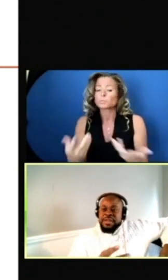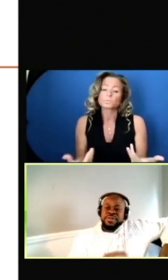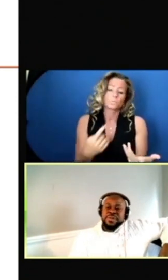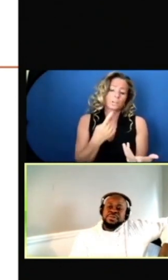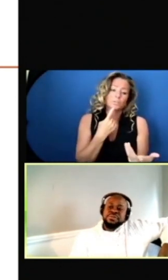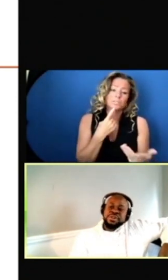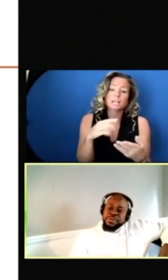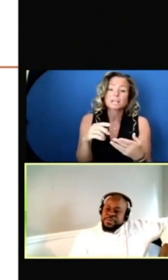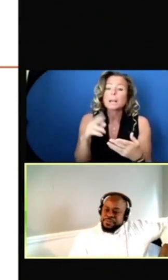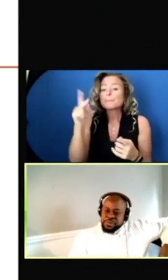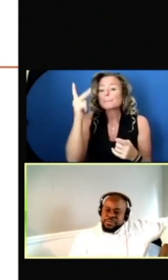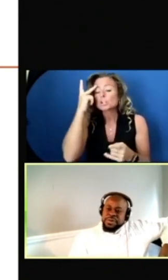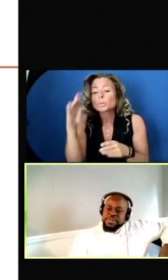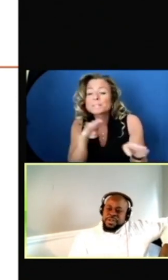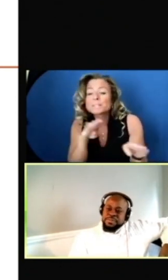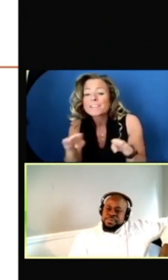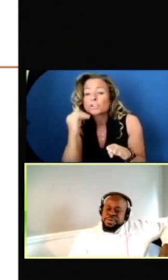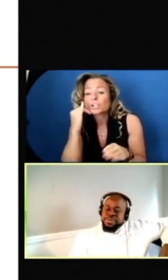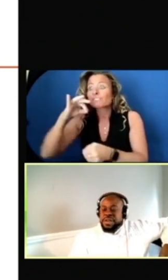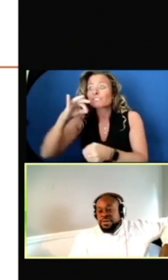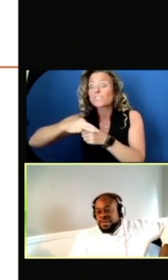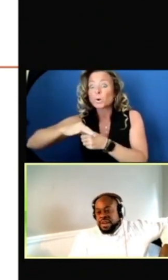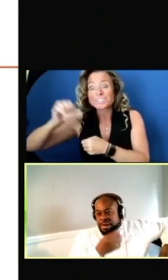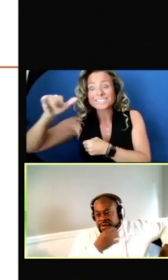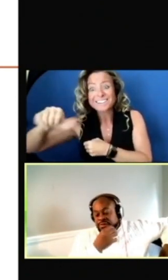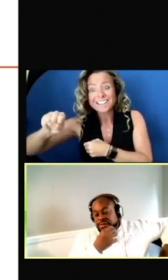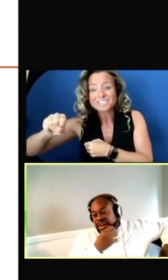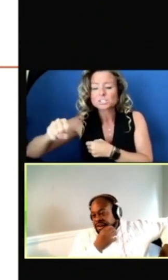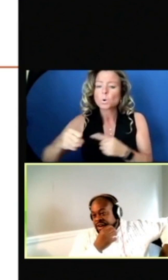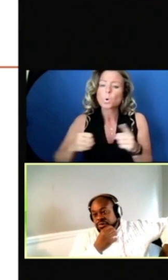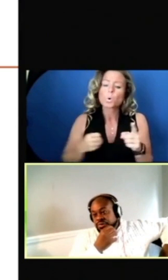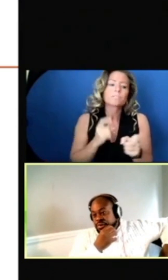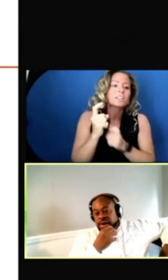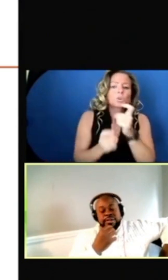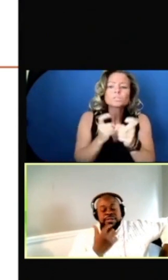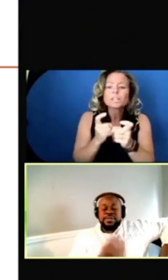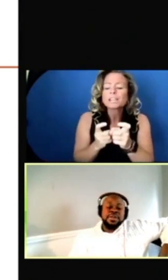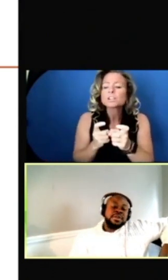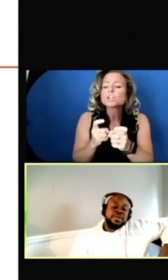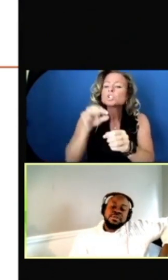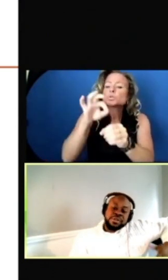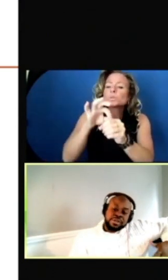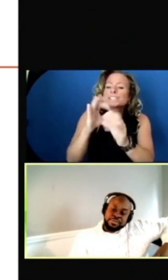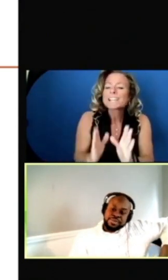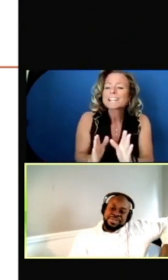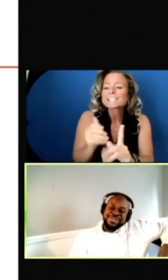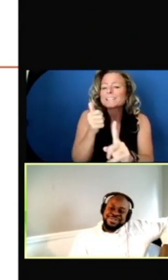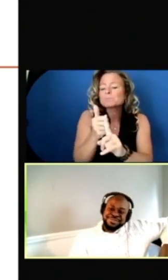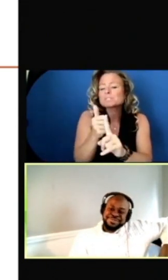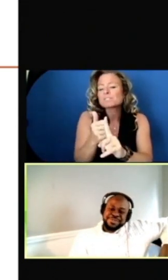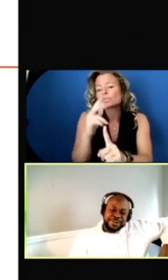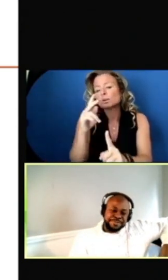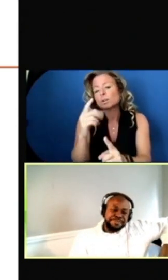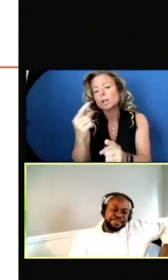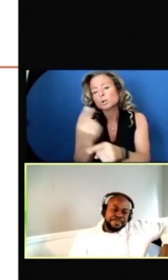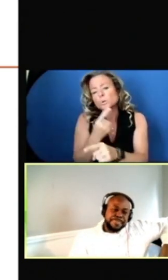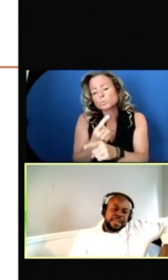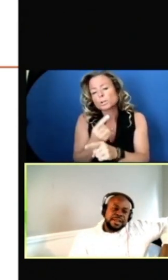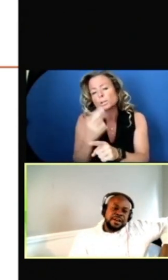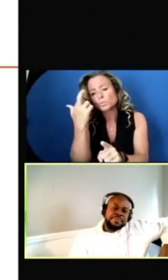political behavior, whether people vote, for example, whether they donate money to a candidate or to a cause, or whether they protest,